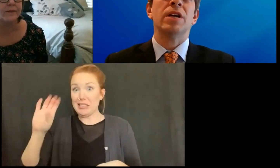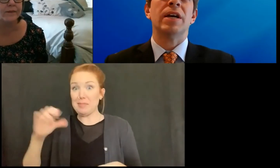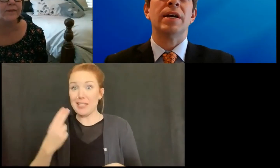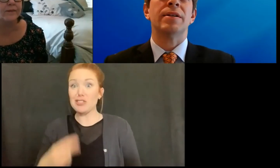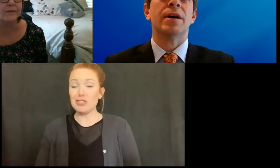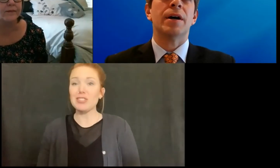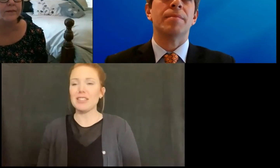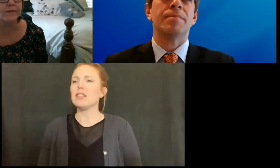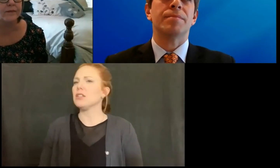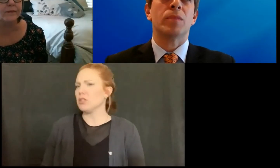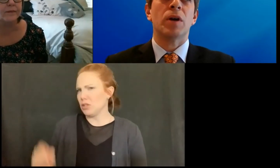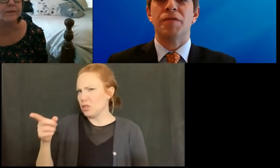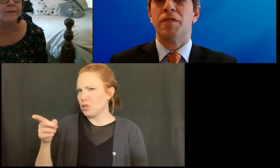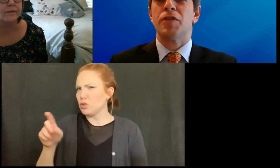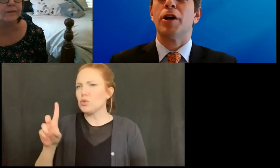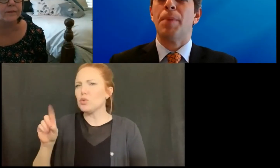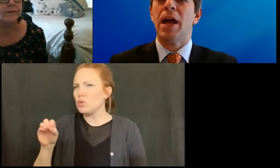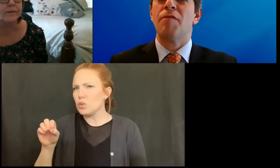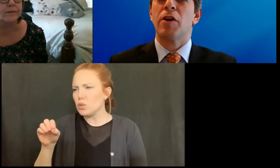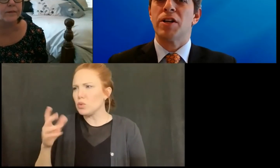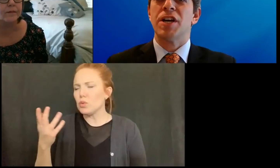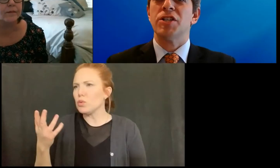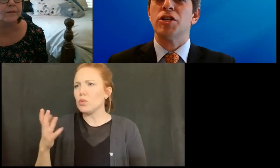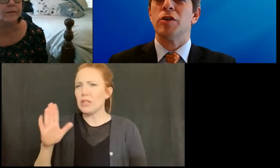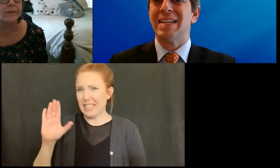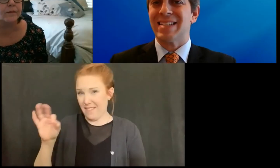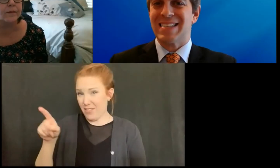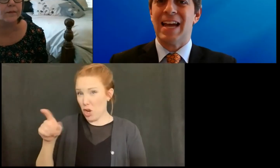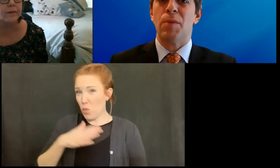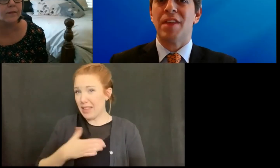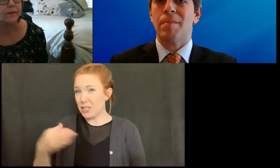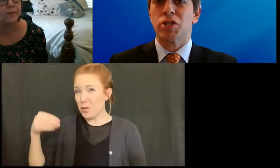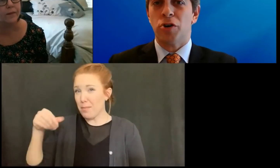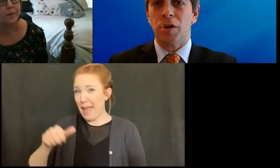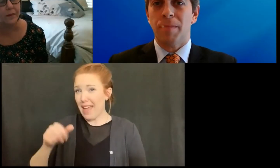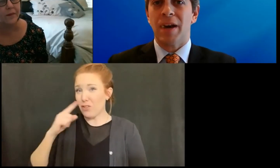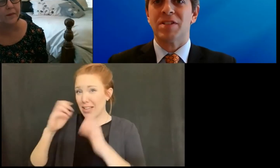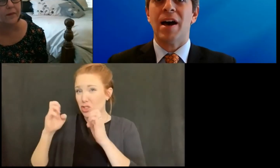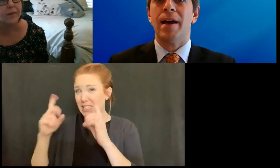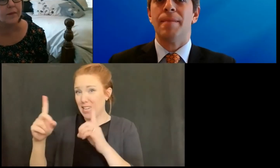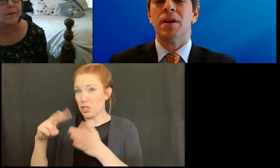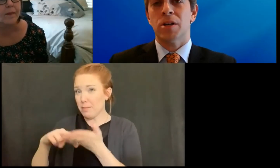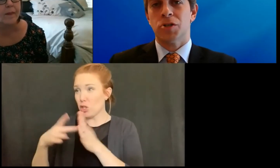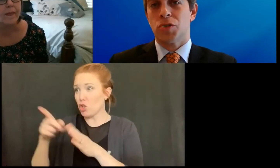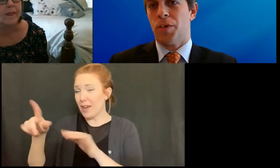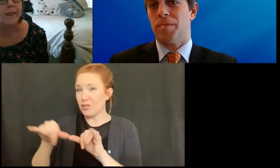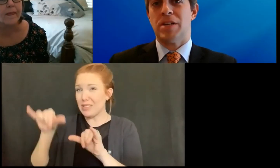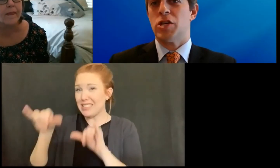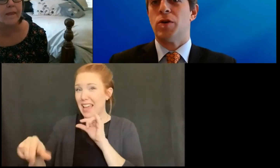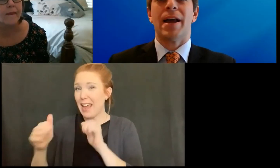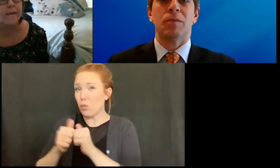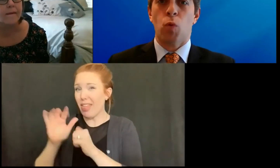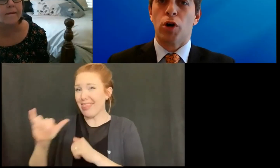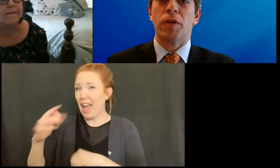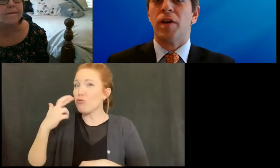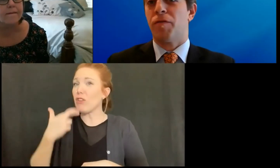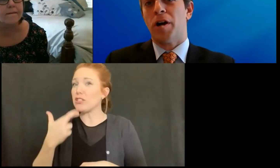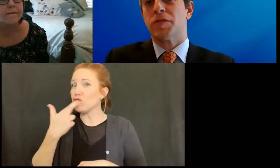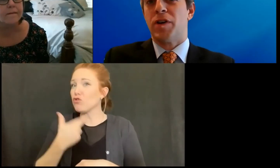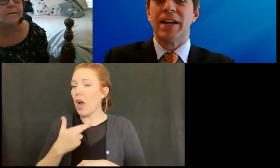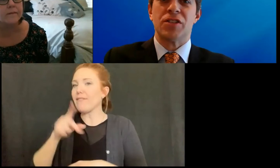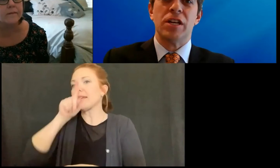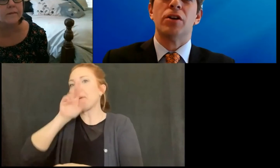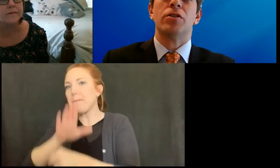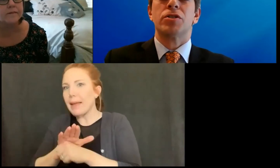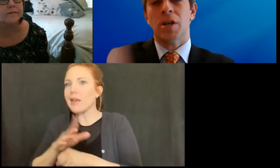Do you need, if they're going to pay for your education, do you need to stay with them a certain amount of time to sort of, they say you got to work